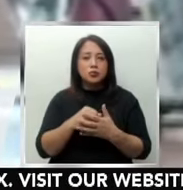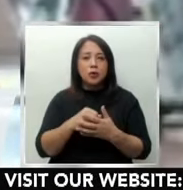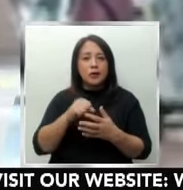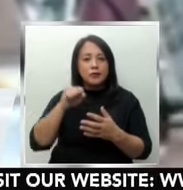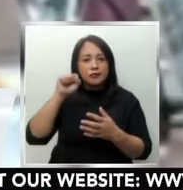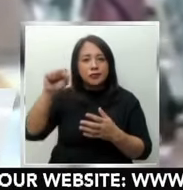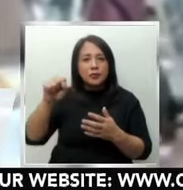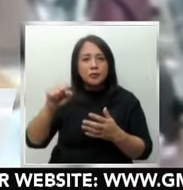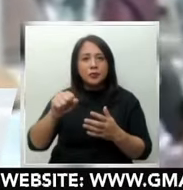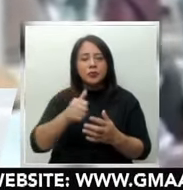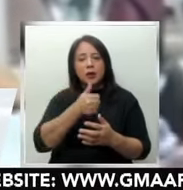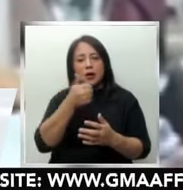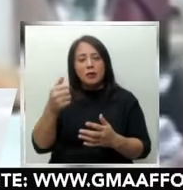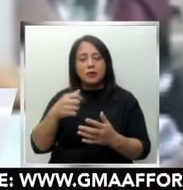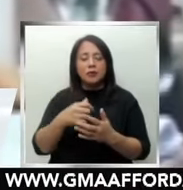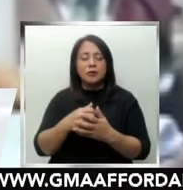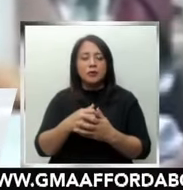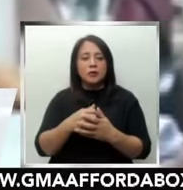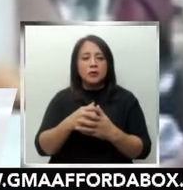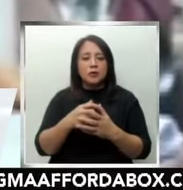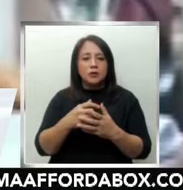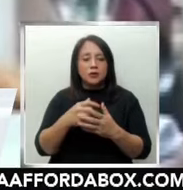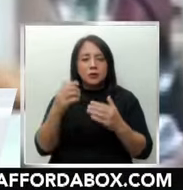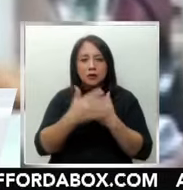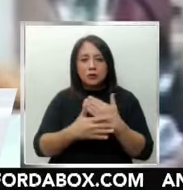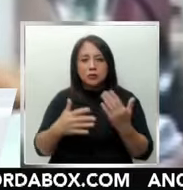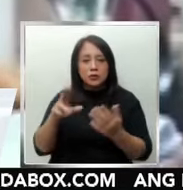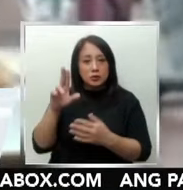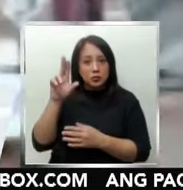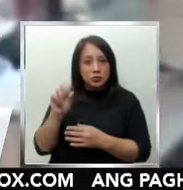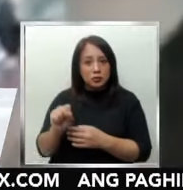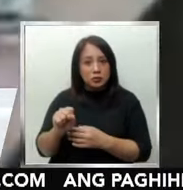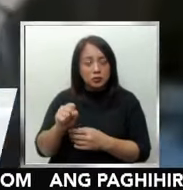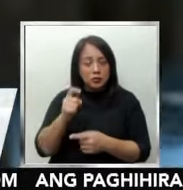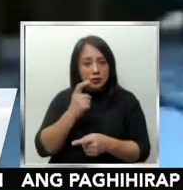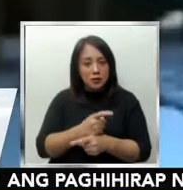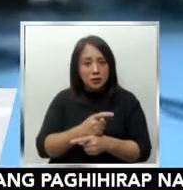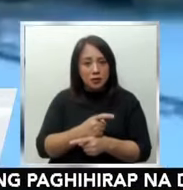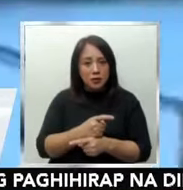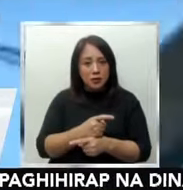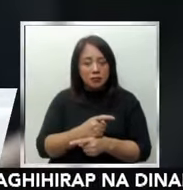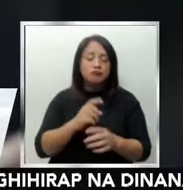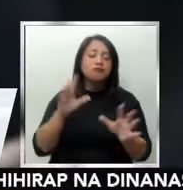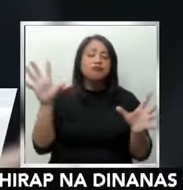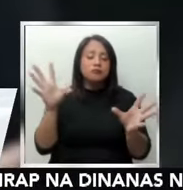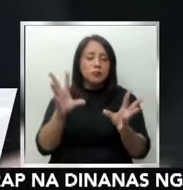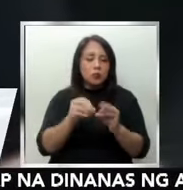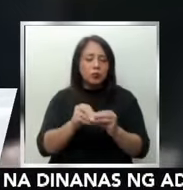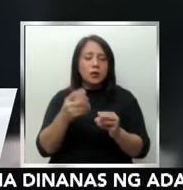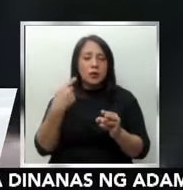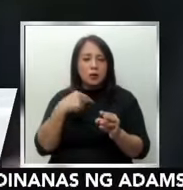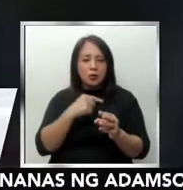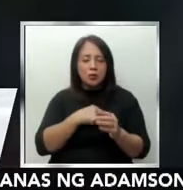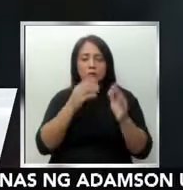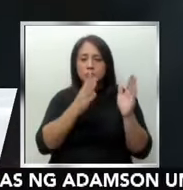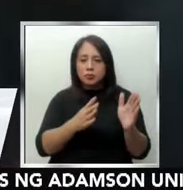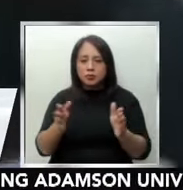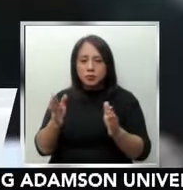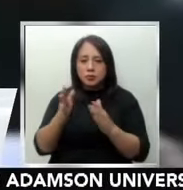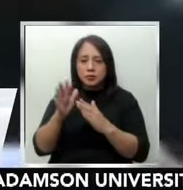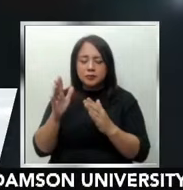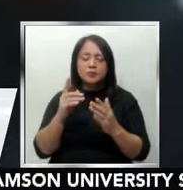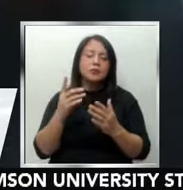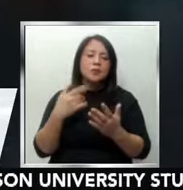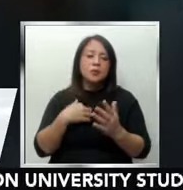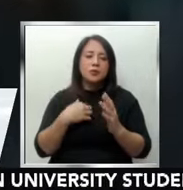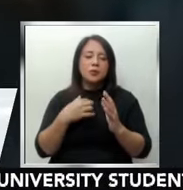country the United States is that correct sir the totality of our complete Uh preparedness to to collective defense